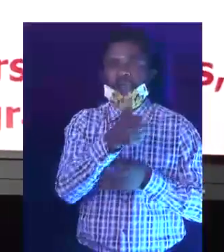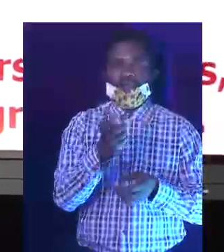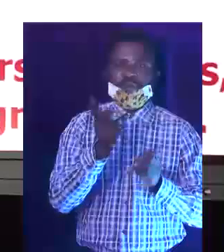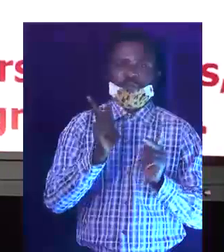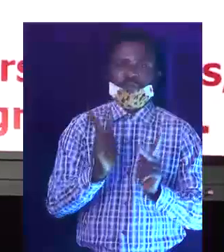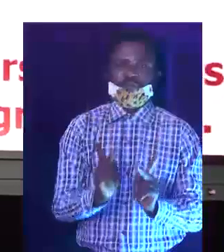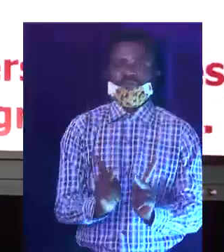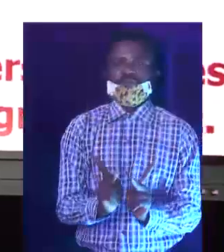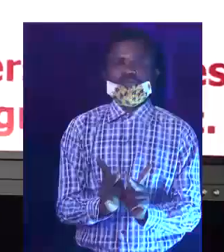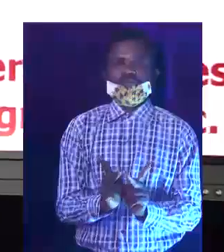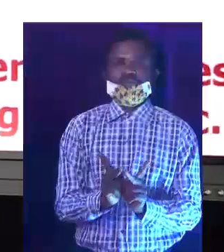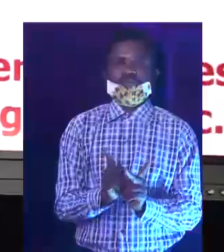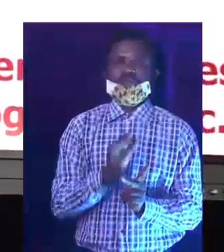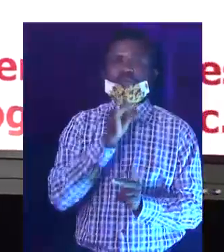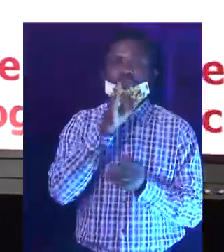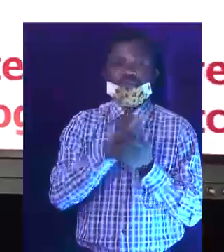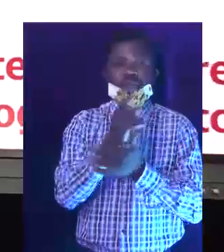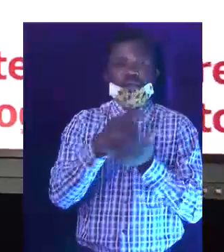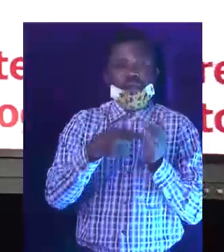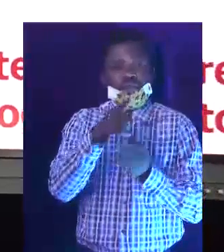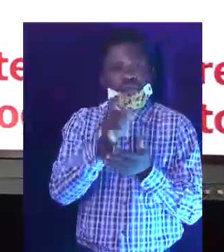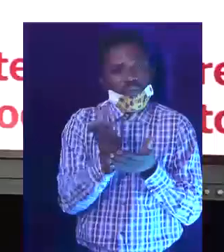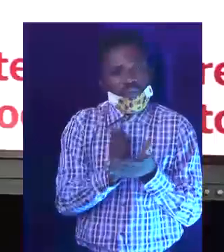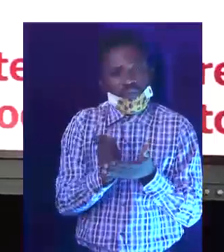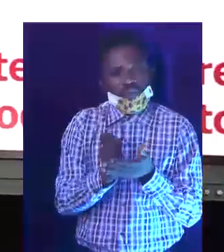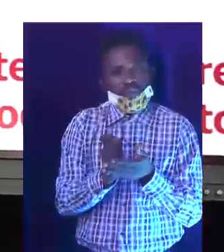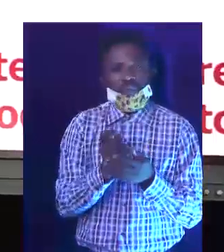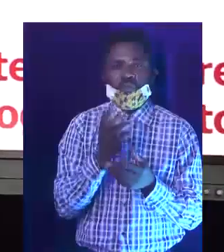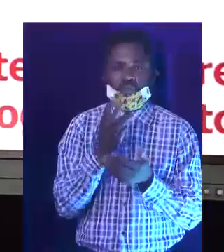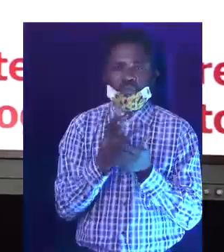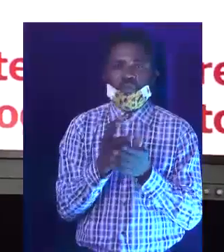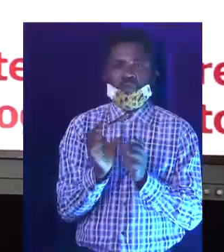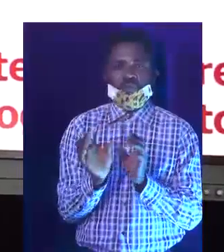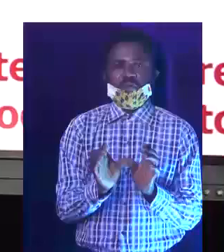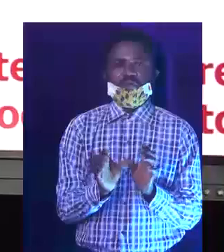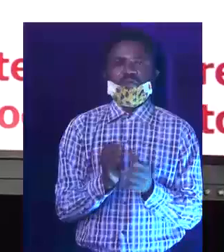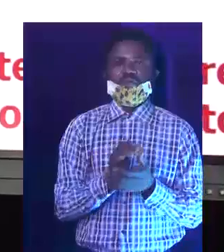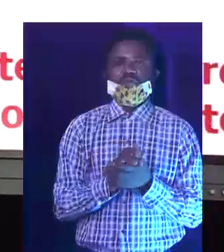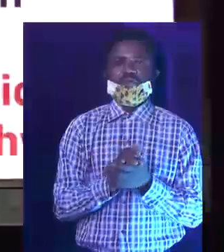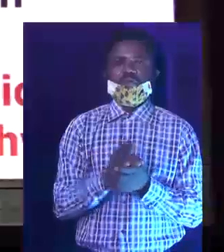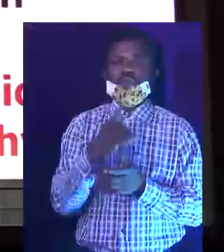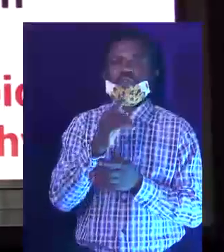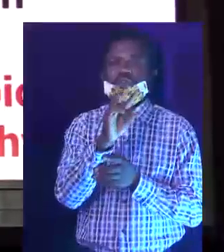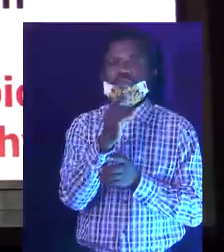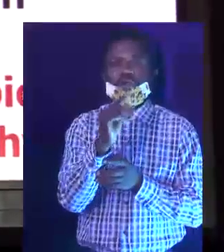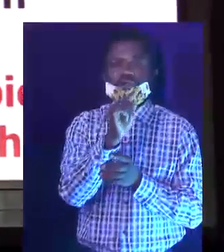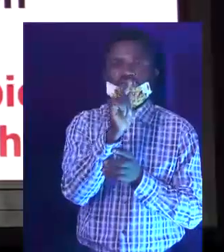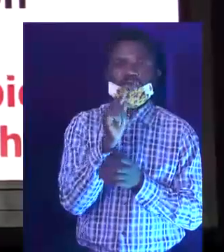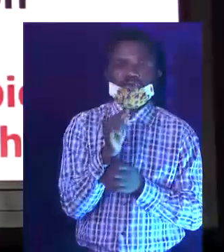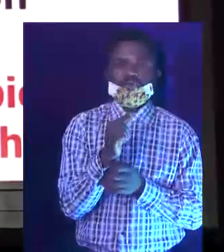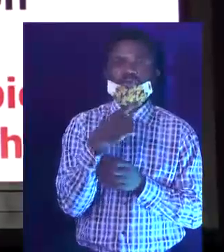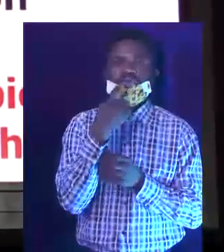by another person. Is that what you have in your exercise book? Well done. The second